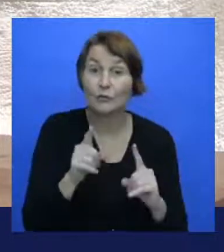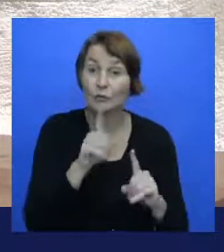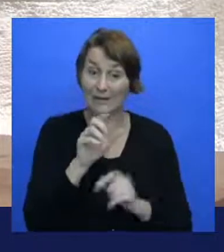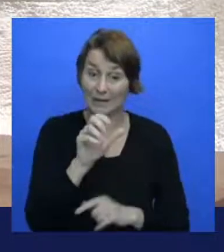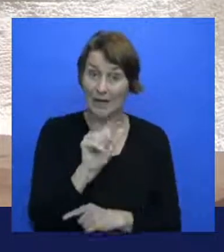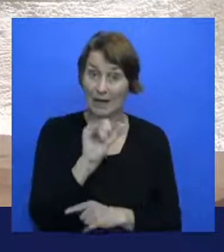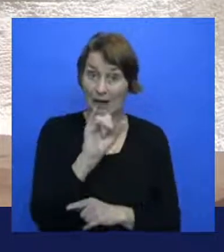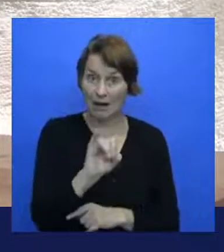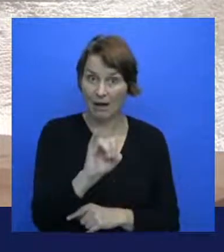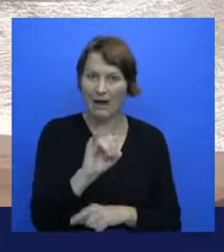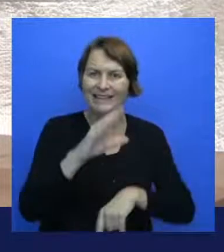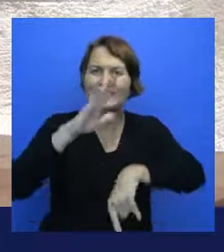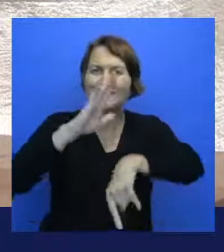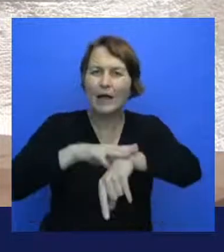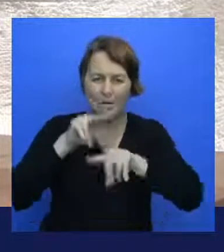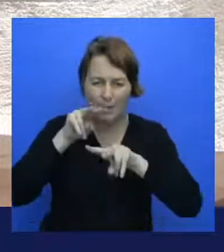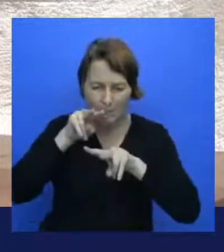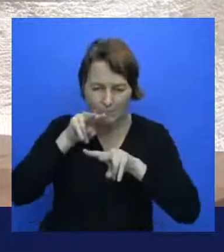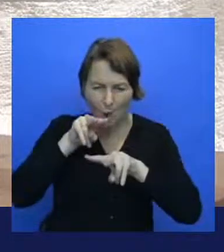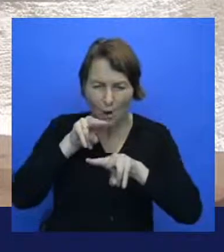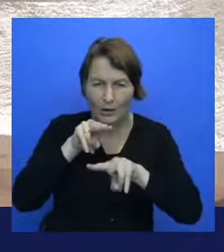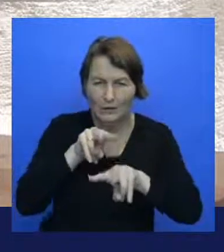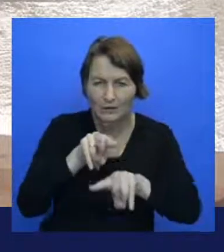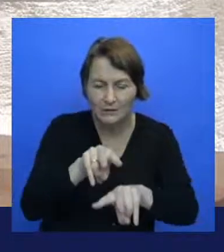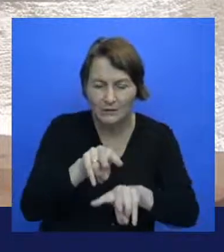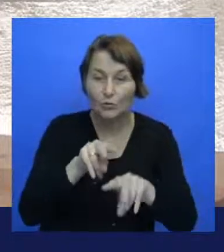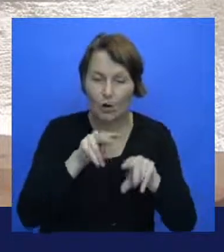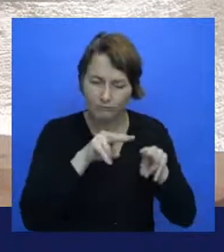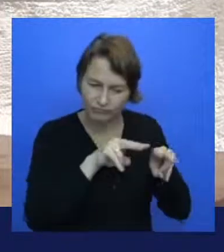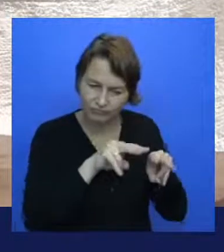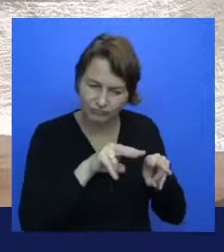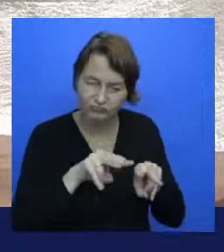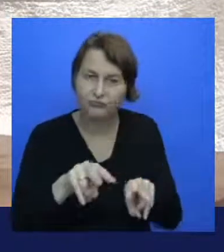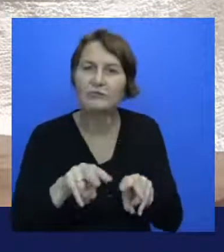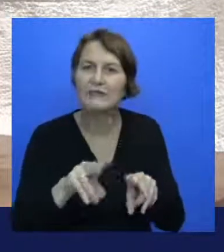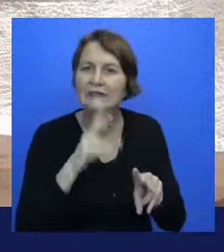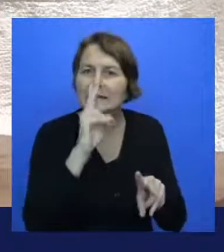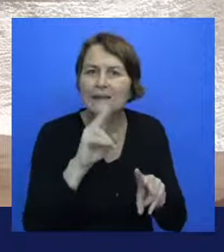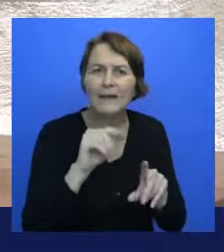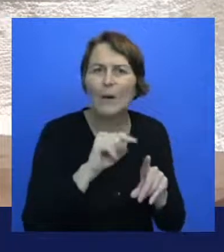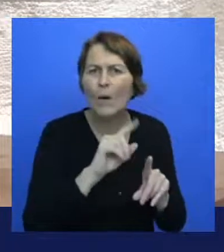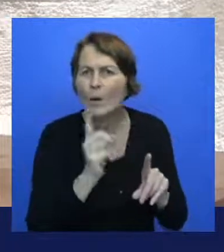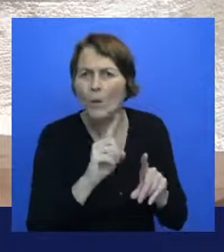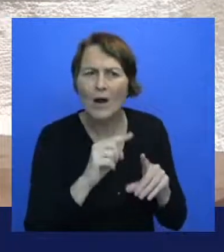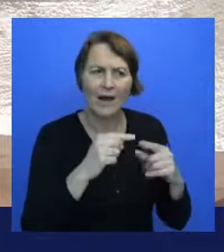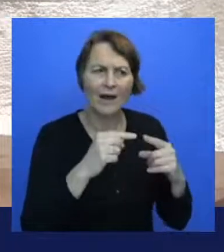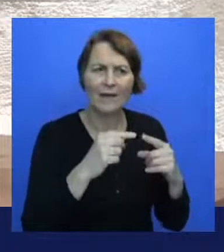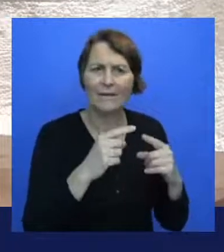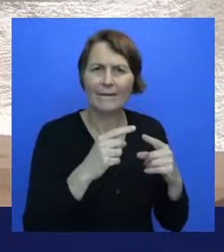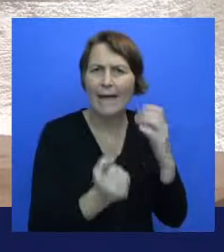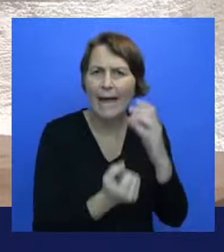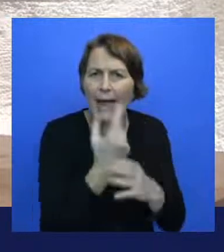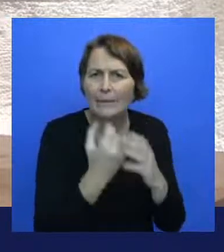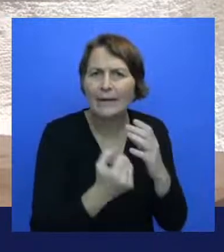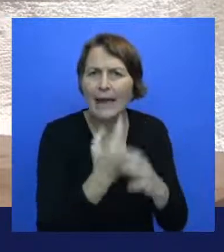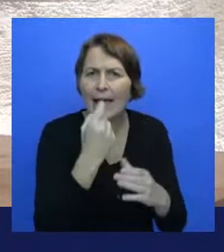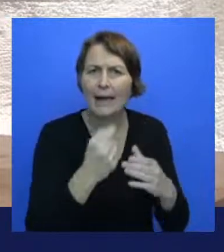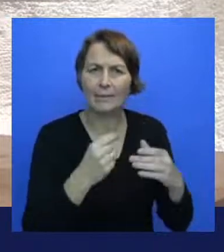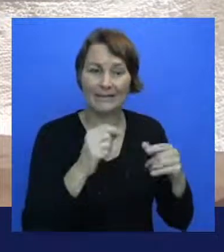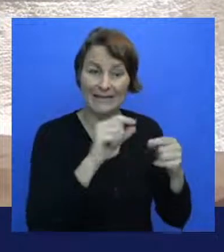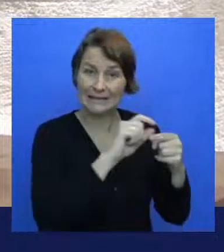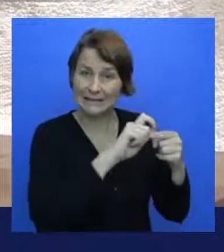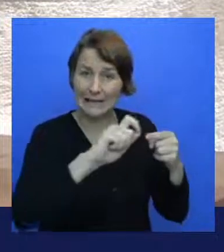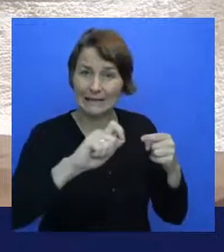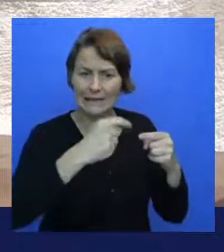all of your data streams. And so from that monitoring, we'll show you the anomalous points, and you can get alerting and root cause analysis in real